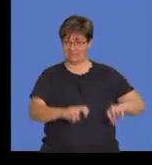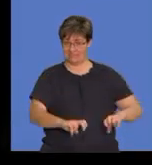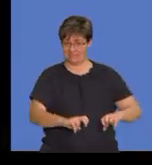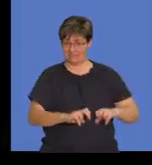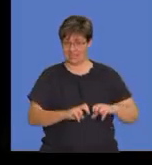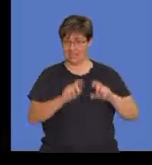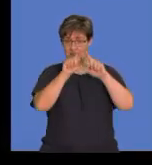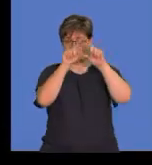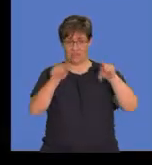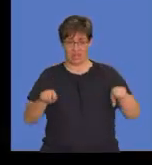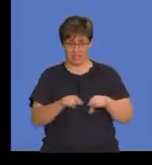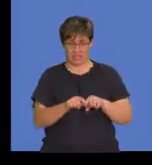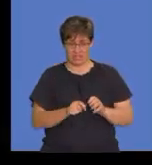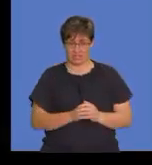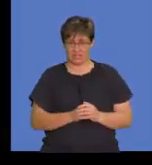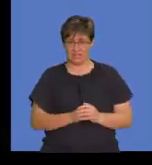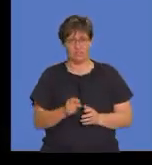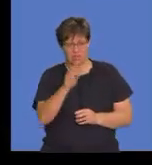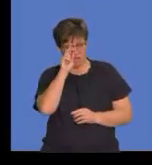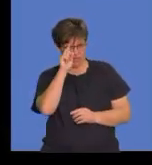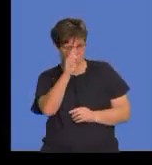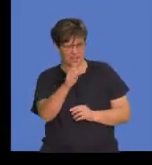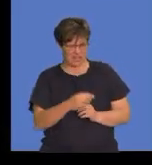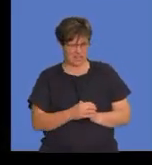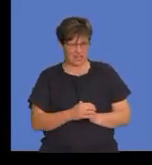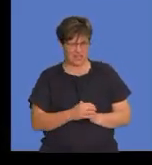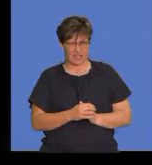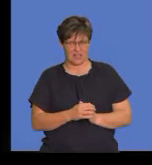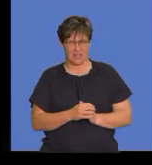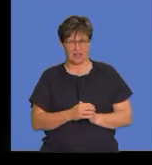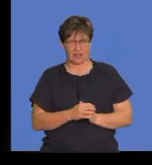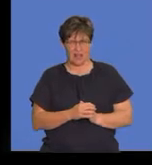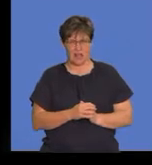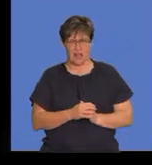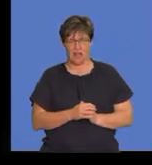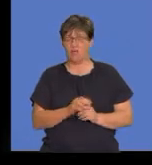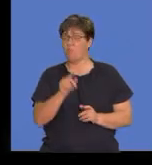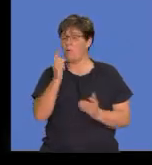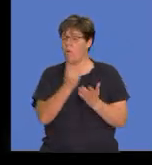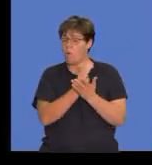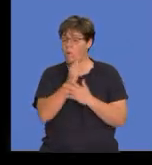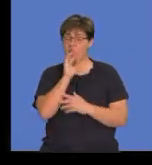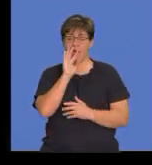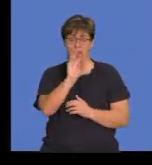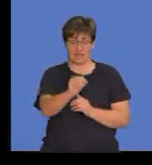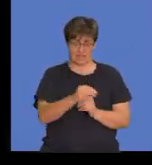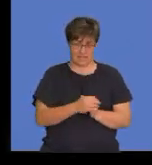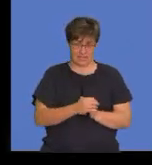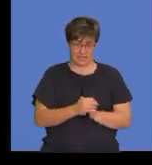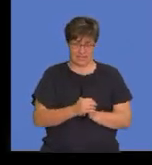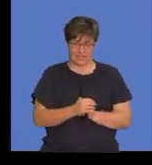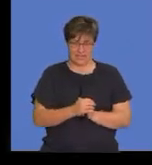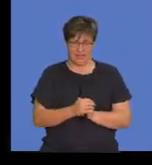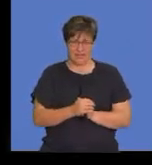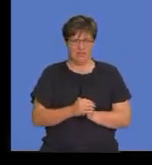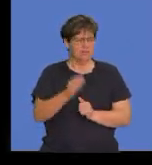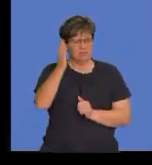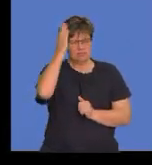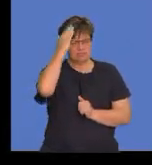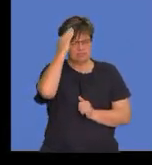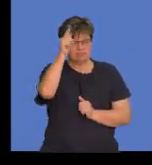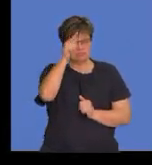triangles. So have you ever thought about, the very first thing, I always ask you questions. What do you know